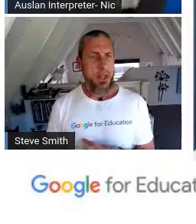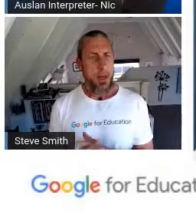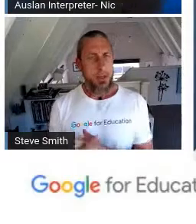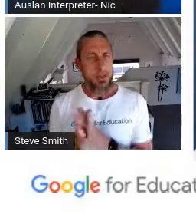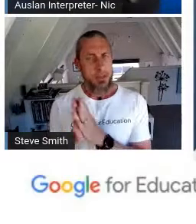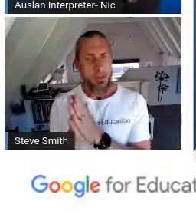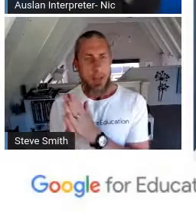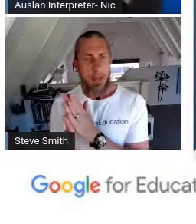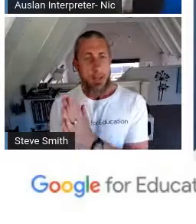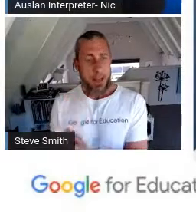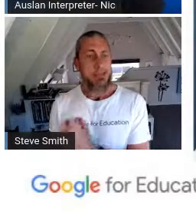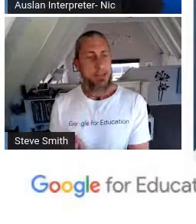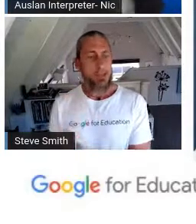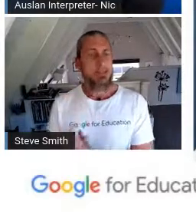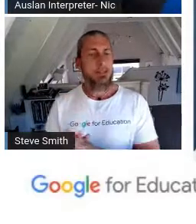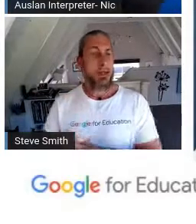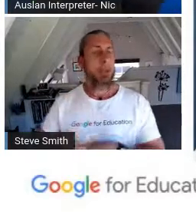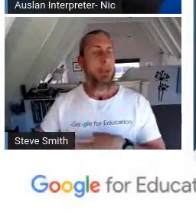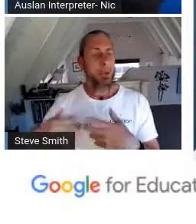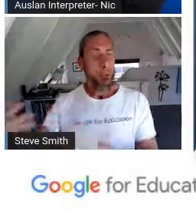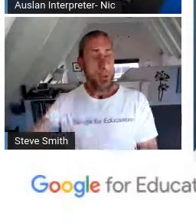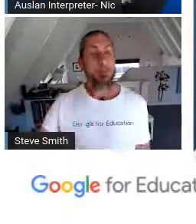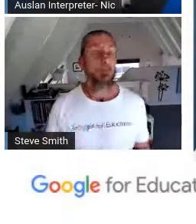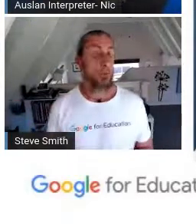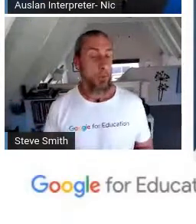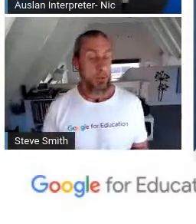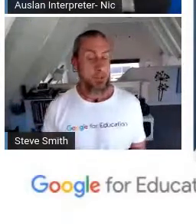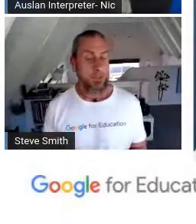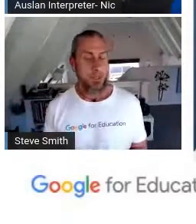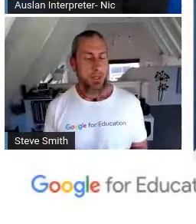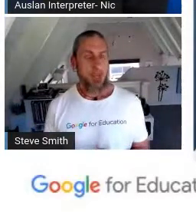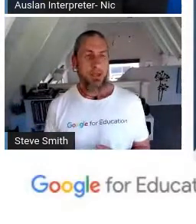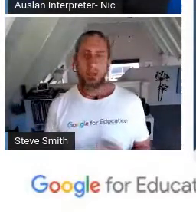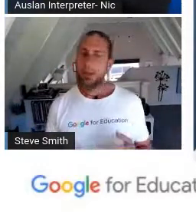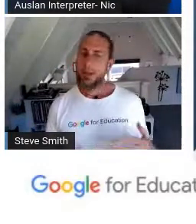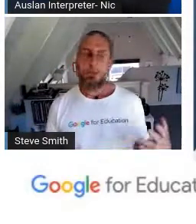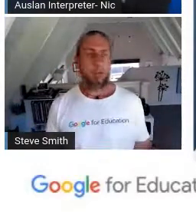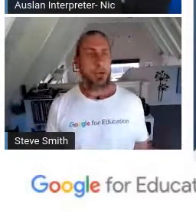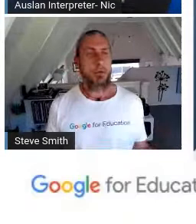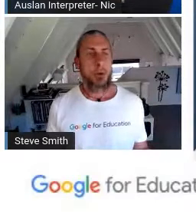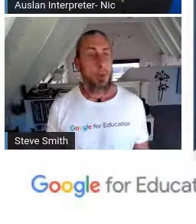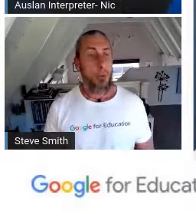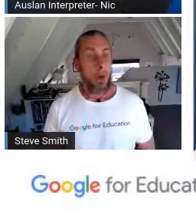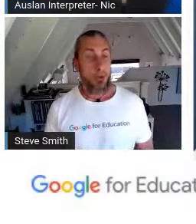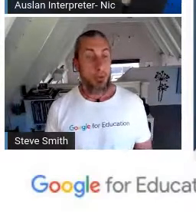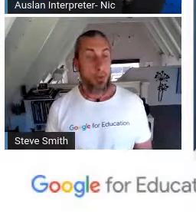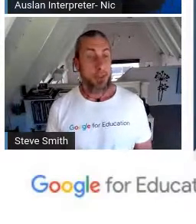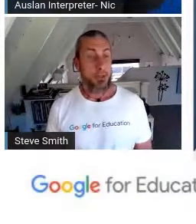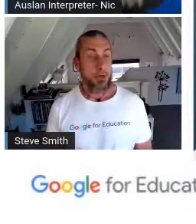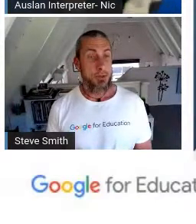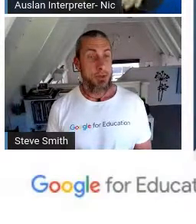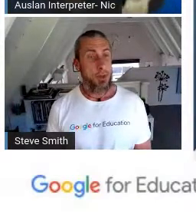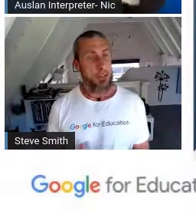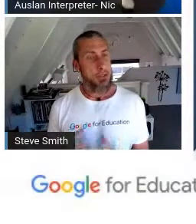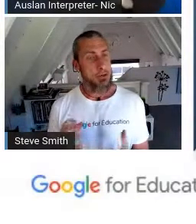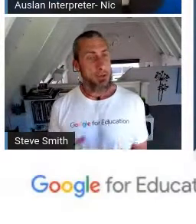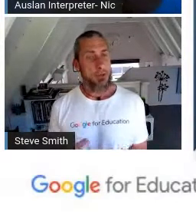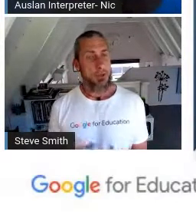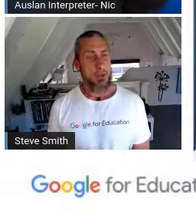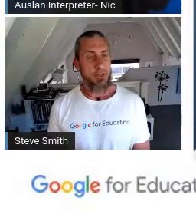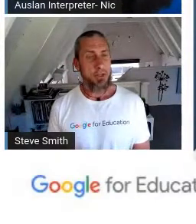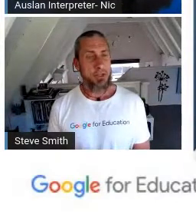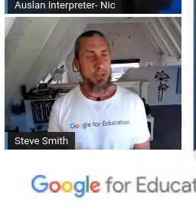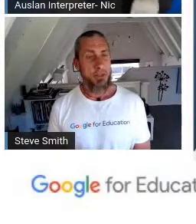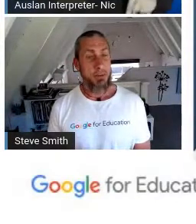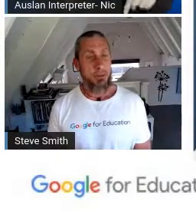that, you know, our ancestors, our people who were here before us, came a very, very long way with not much. So this whole idea of